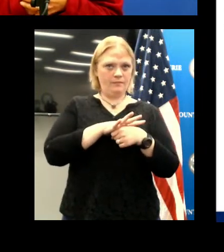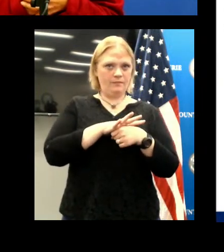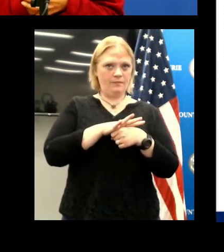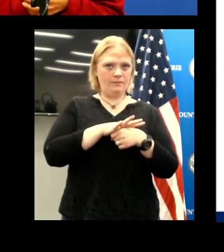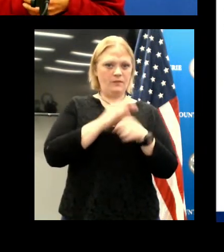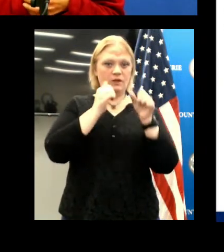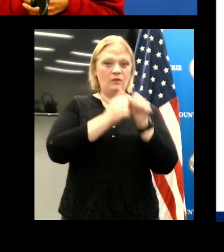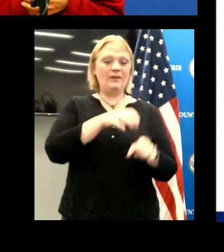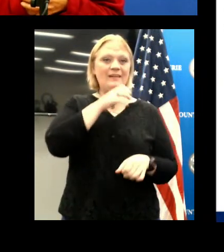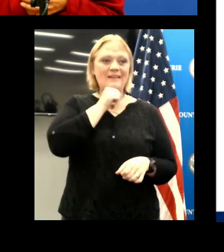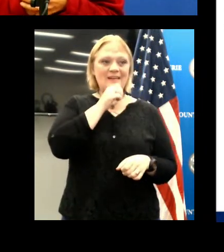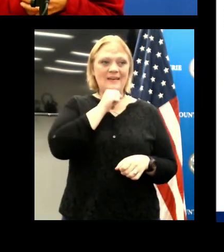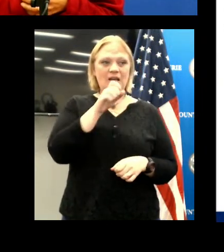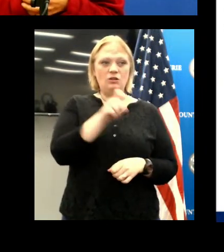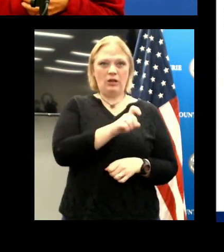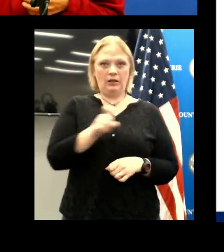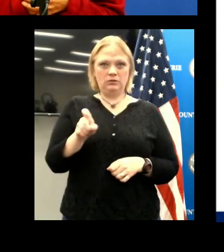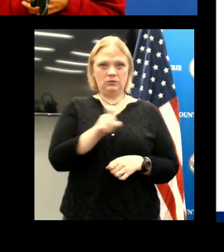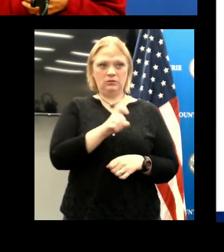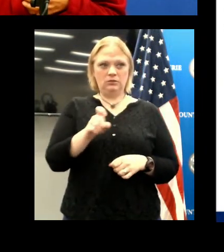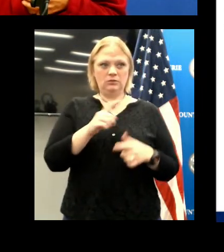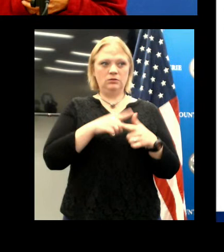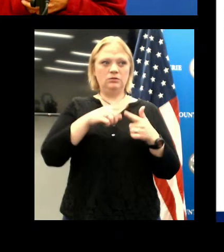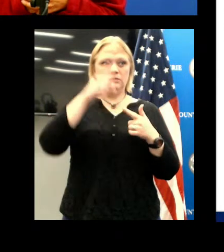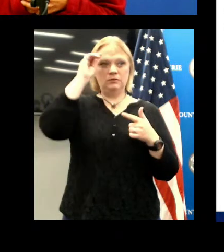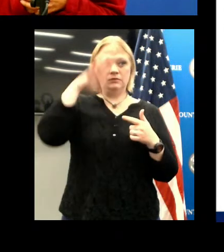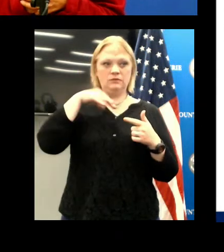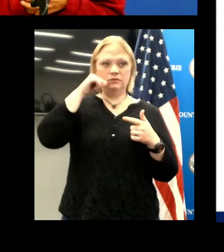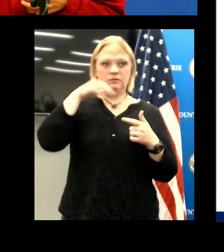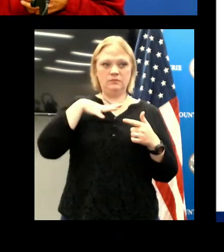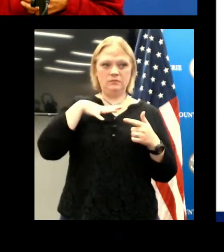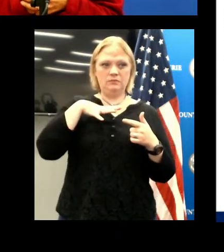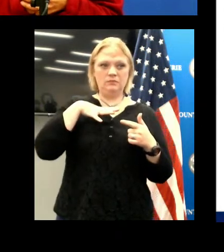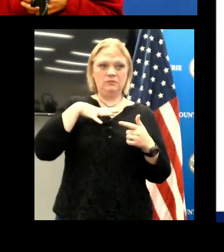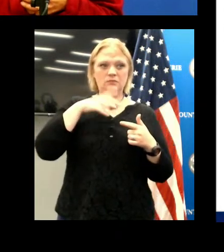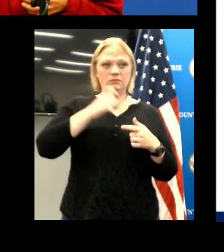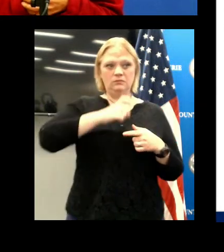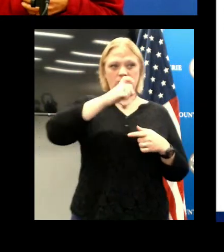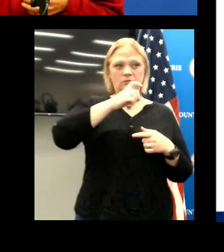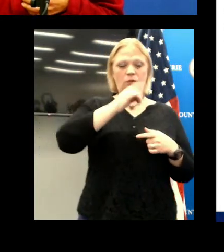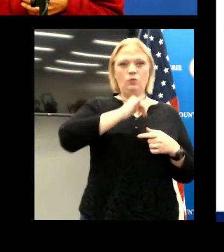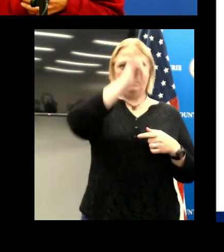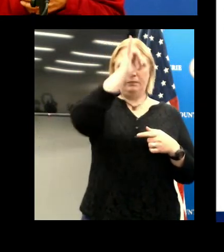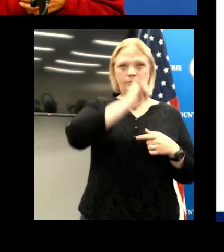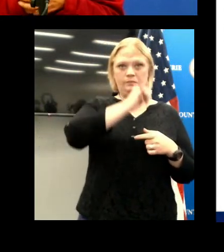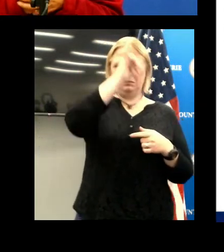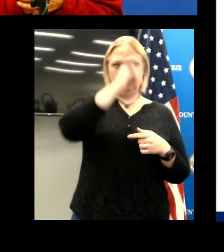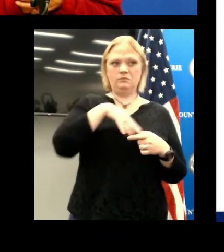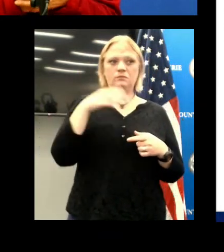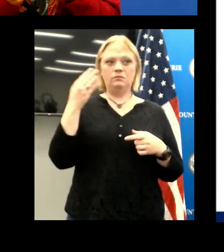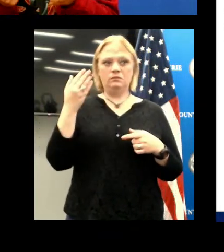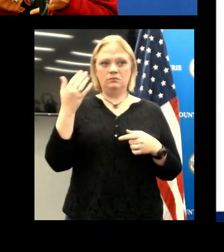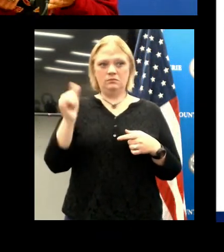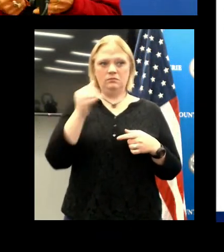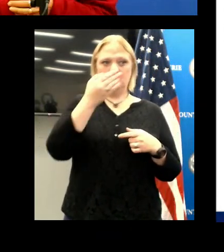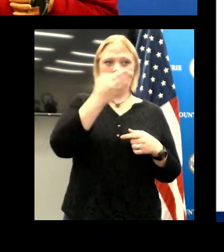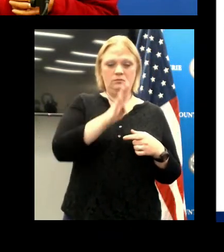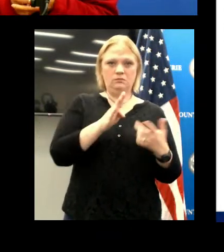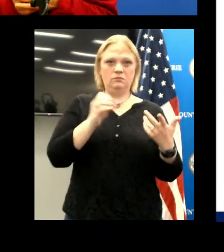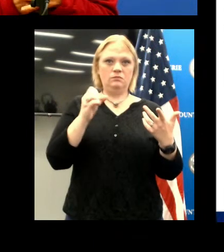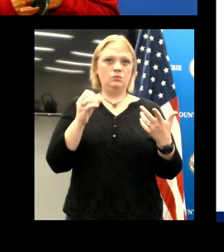by age on the x-axis, and then by gender, where females are yellow and males are in blue. So you can see, again,